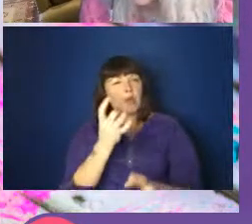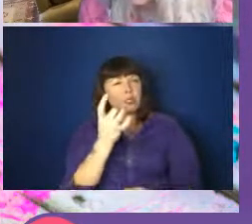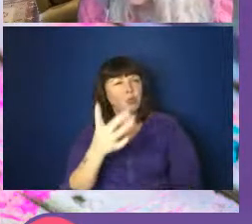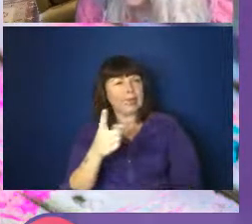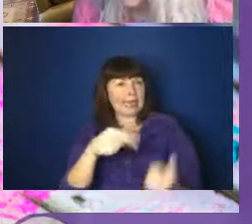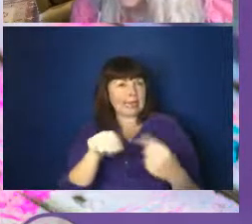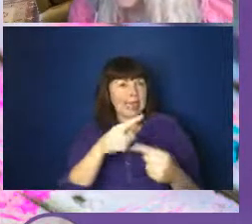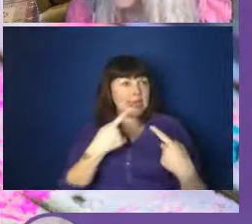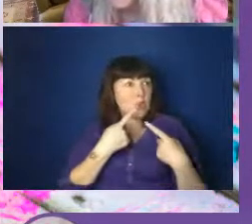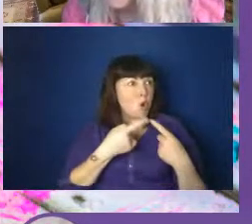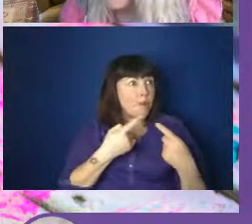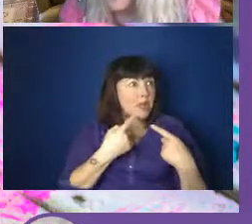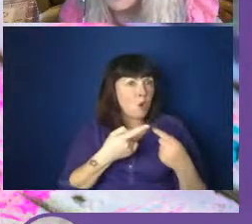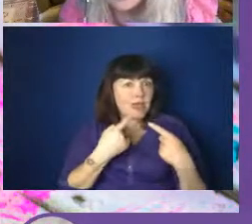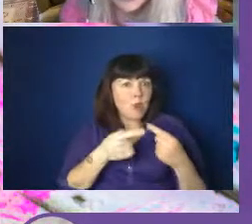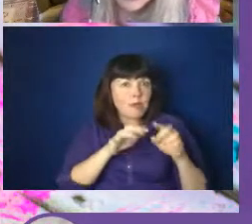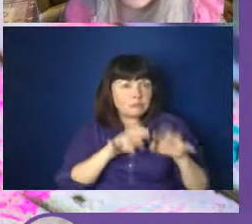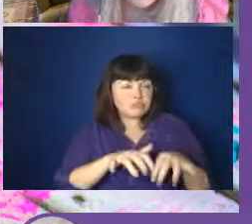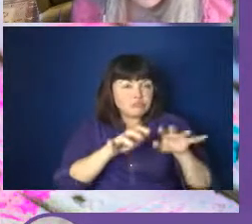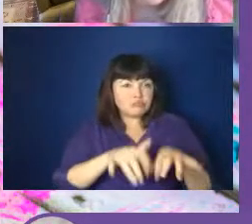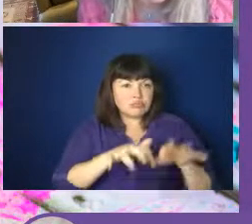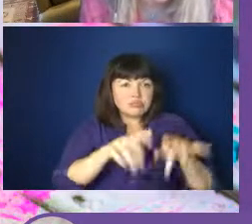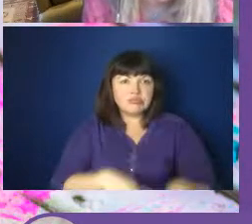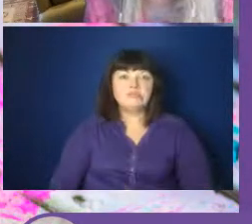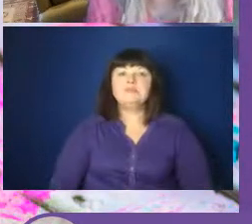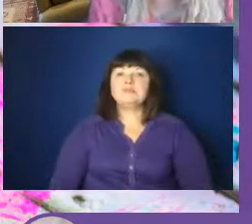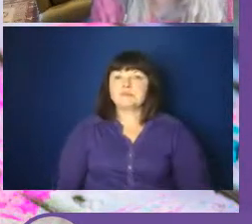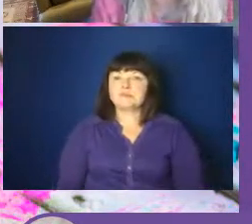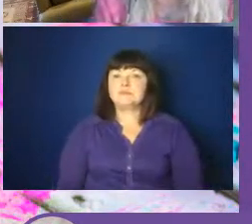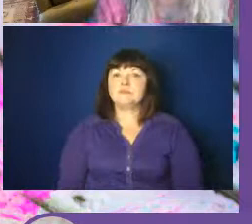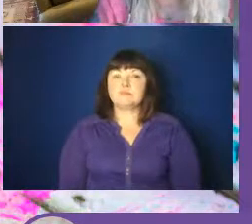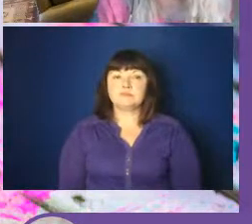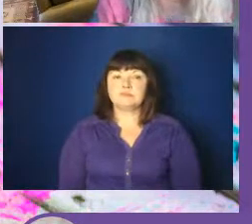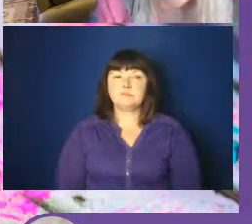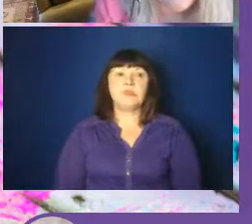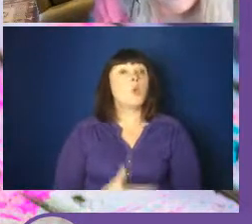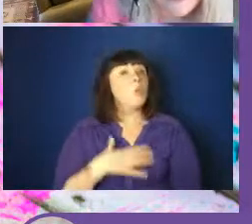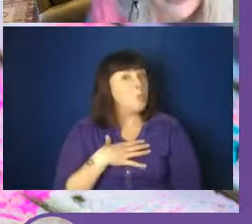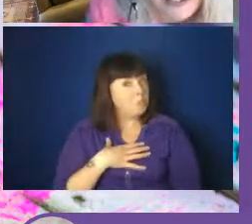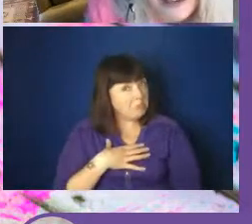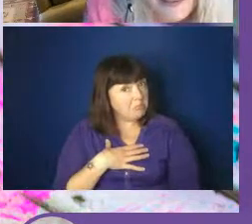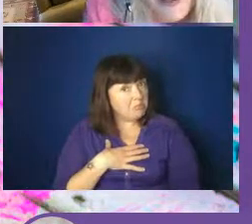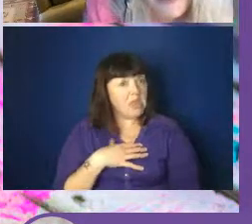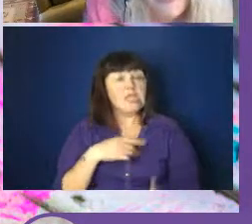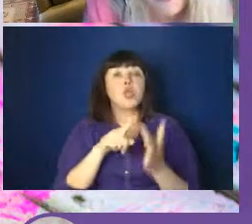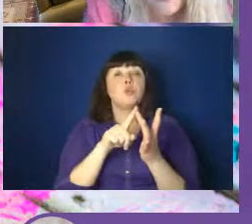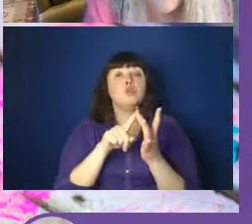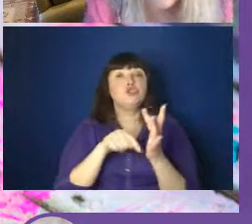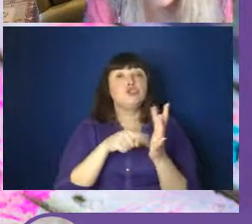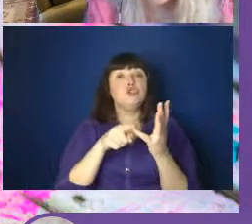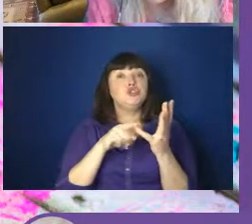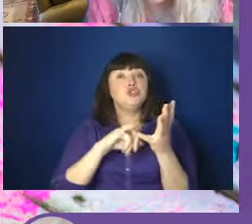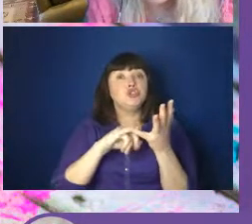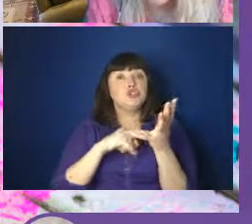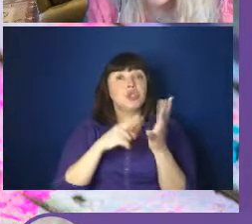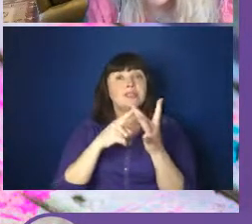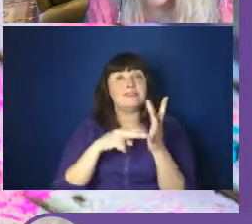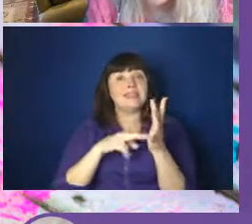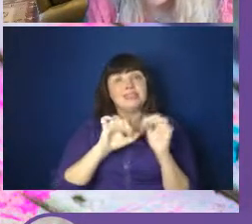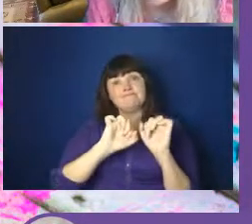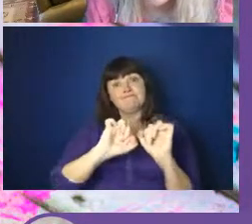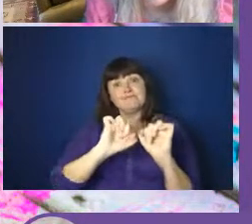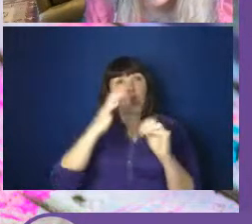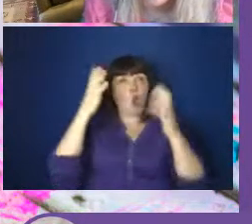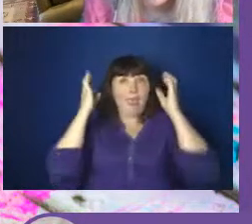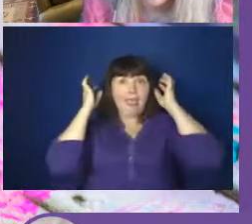I bet you're all putting loads of stuff in, but there's a slight delay. Oh, Justin Rumsby, her hair is a